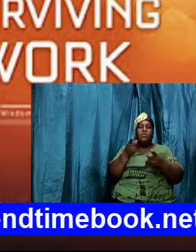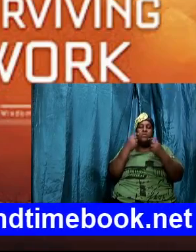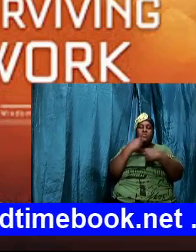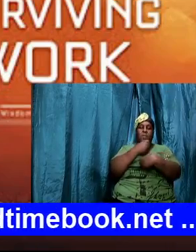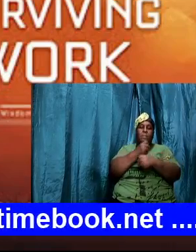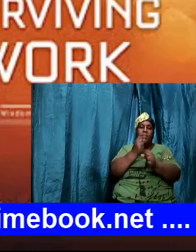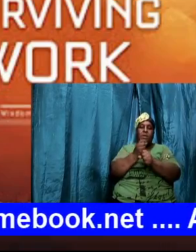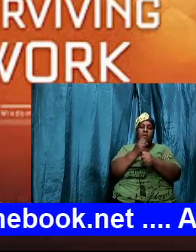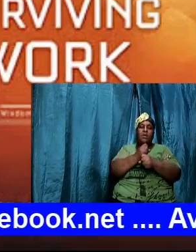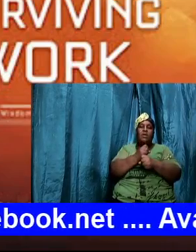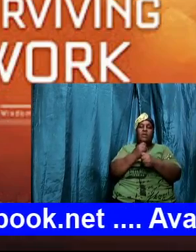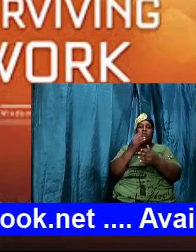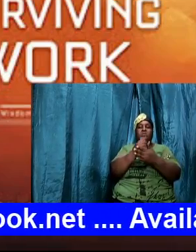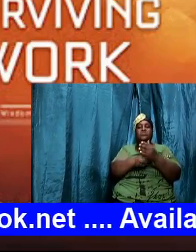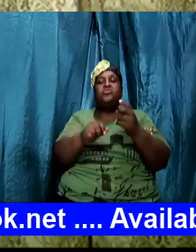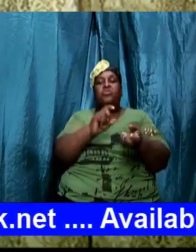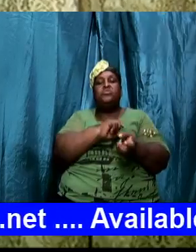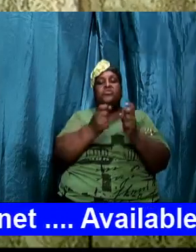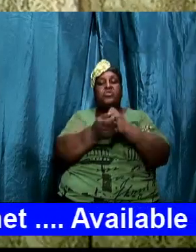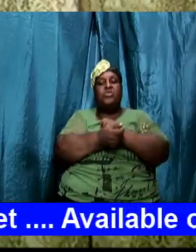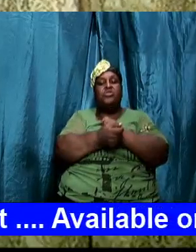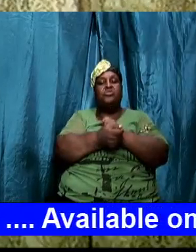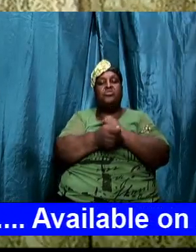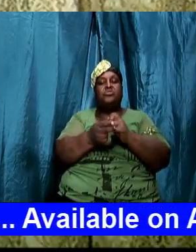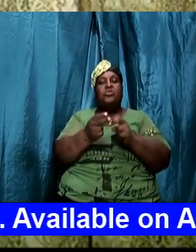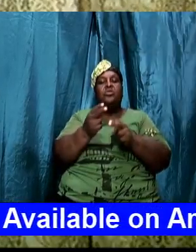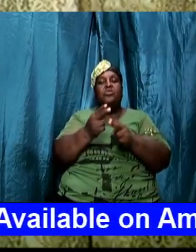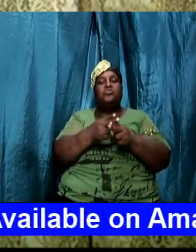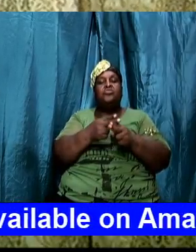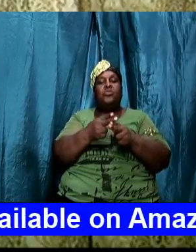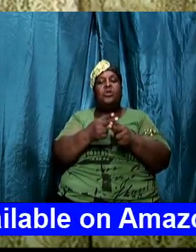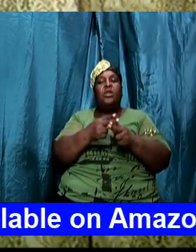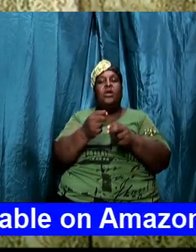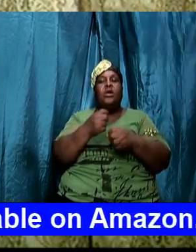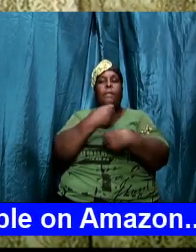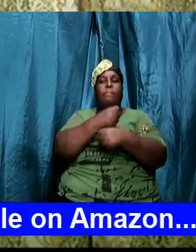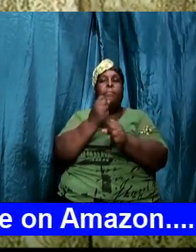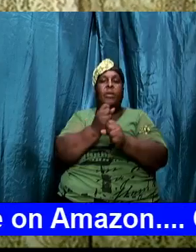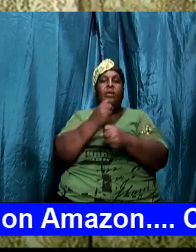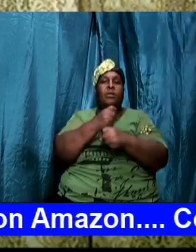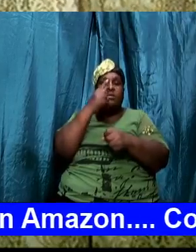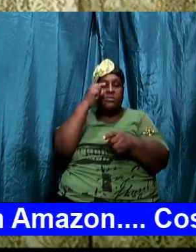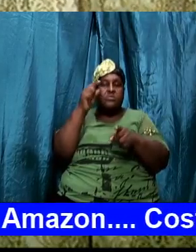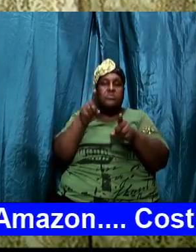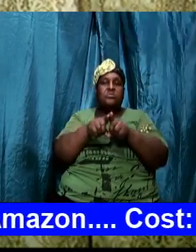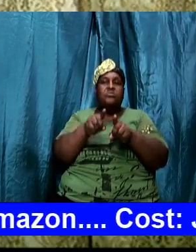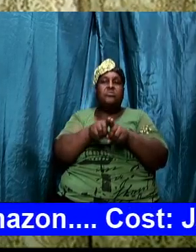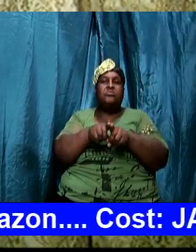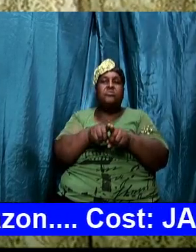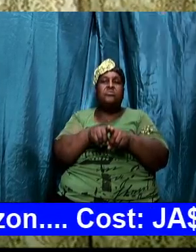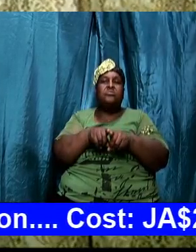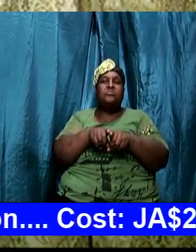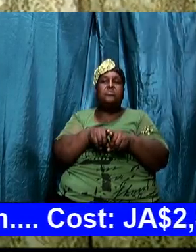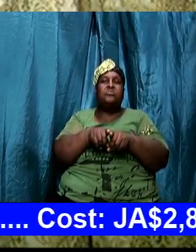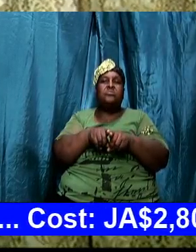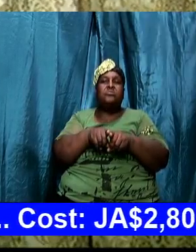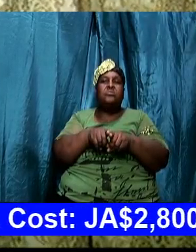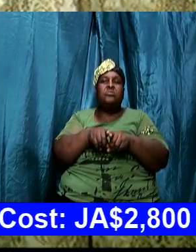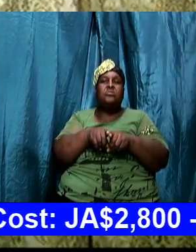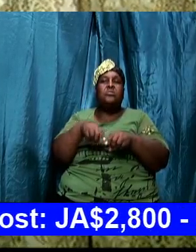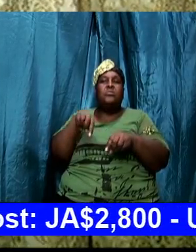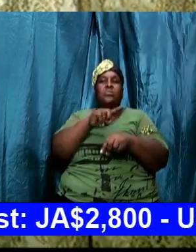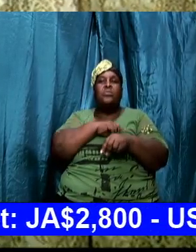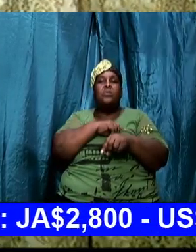very shortly. Listen out for that. I meet with our deacons tomorrow. We are going to make a decision so that we, God's willing, we will